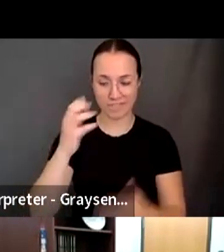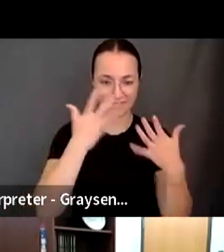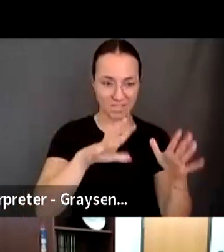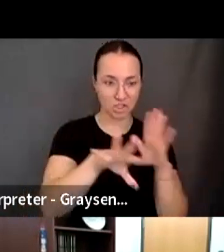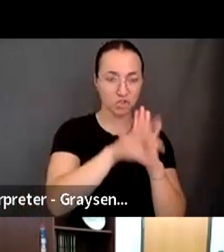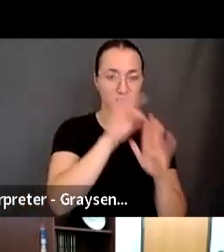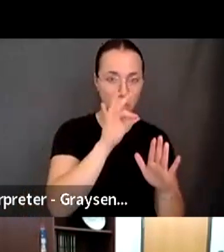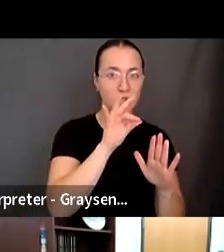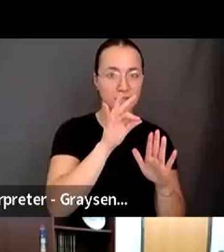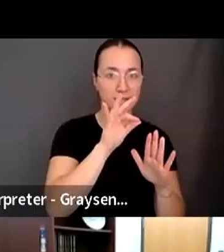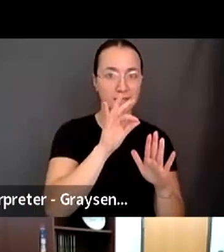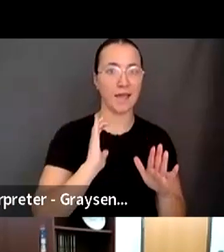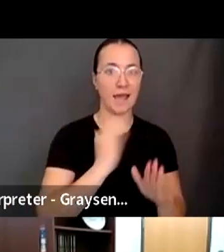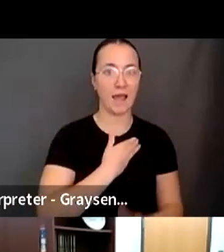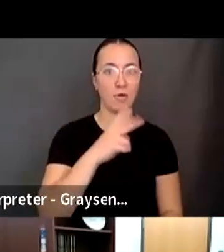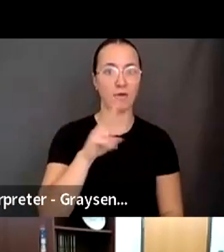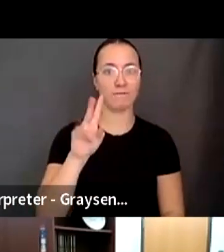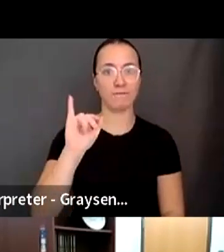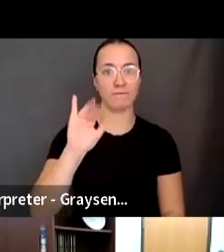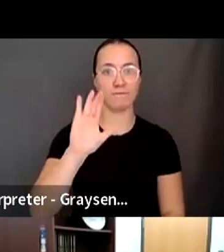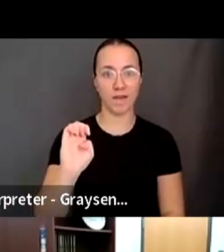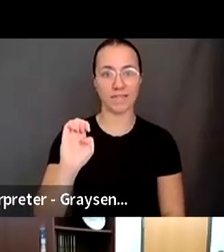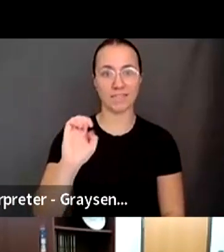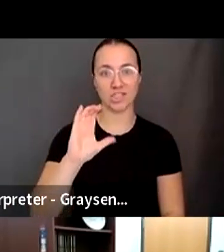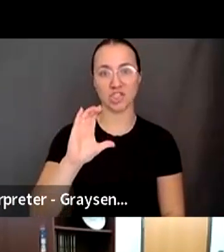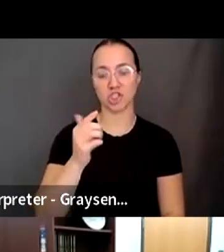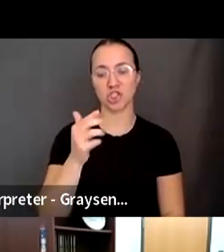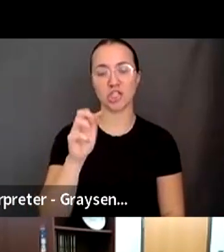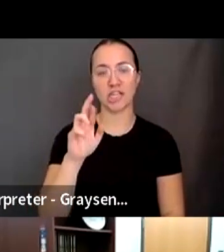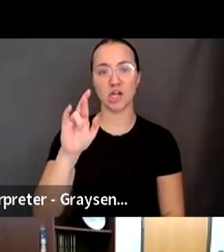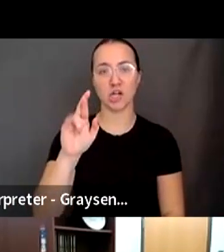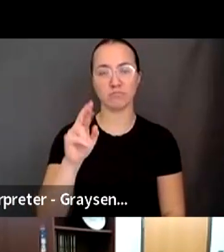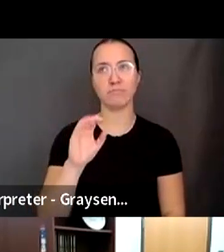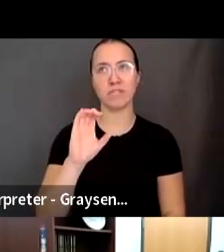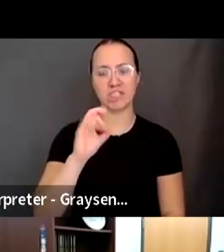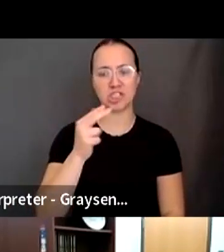as our new vice chair.